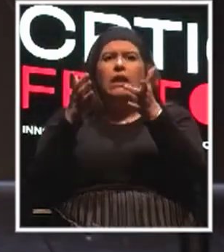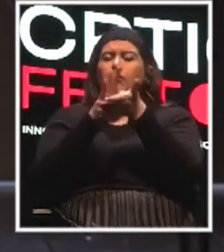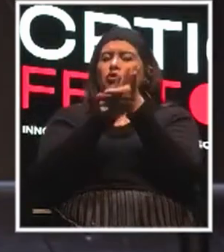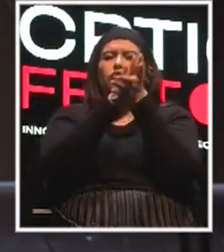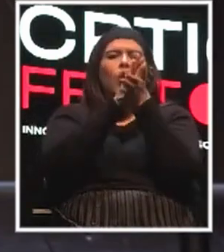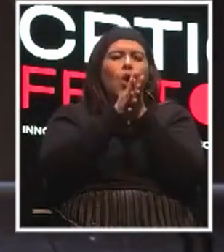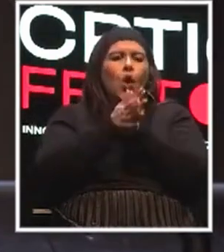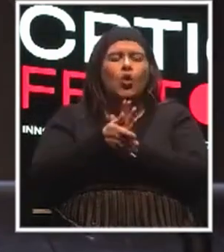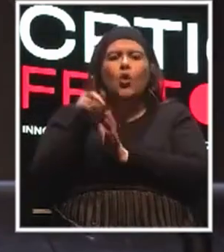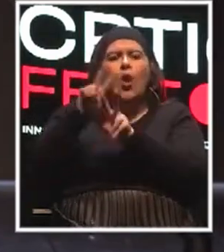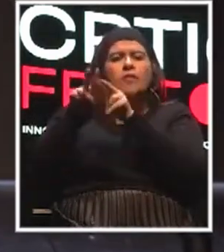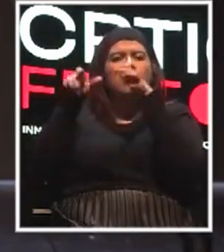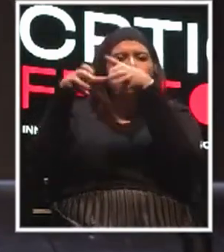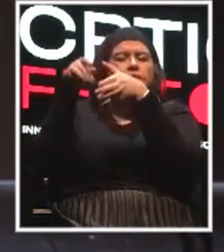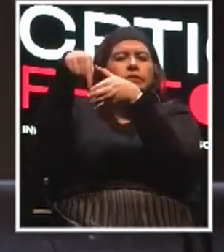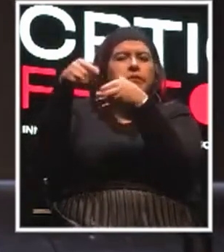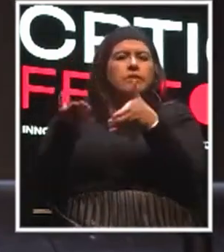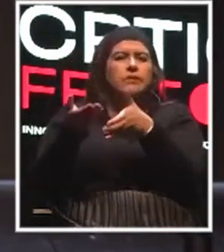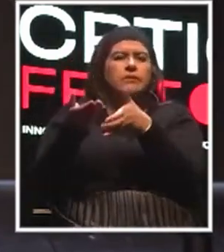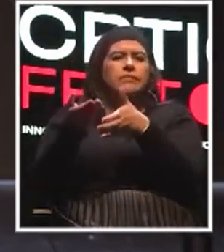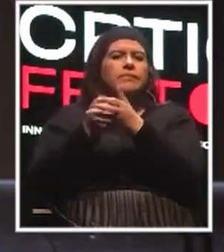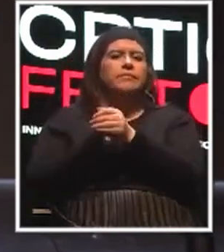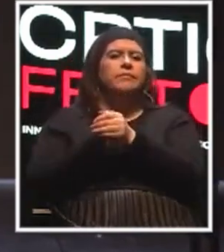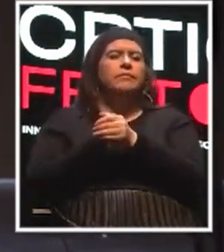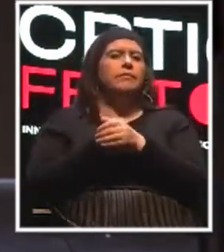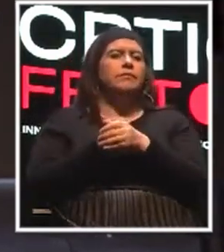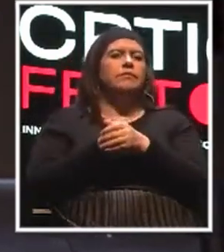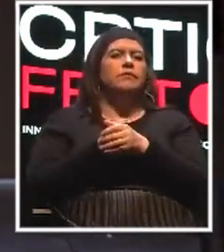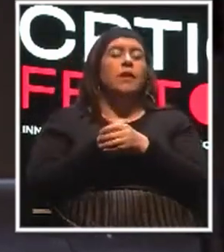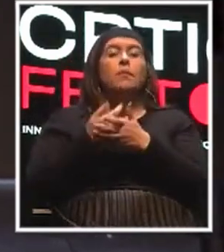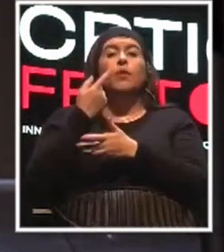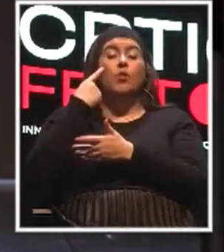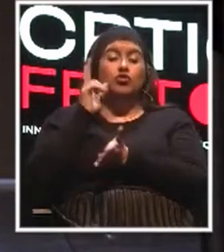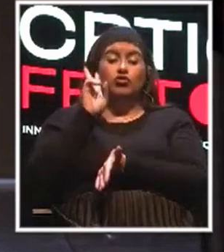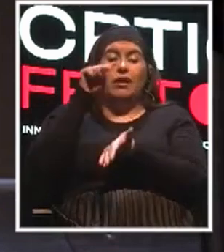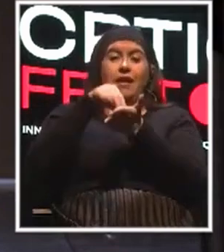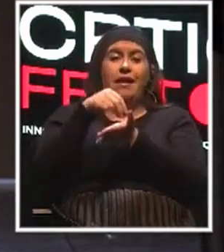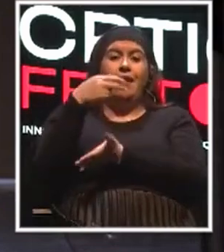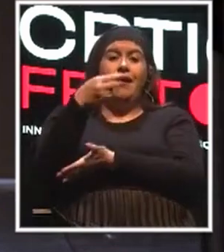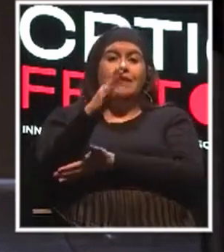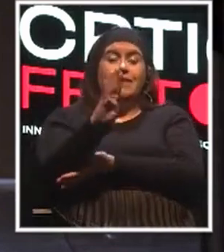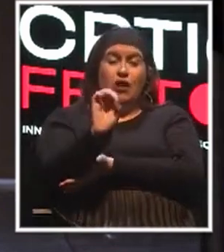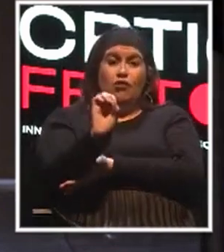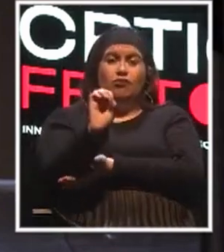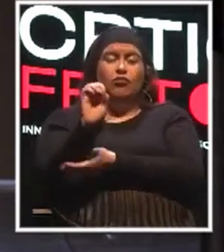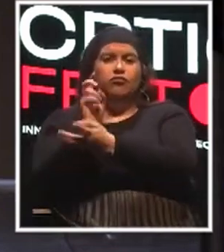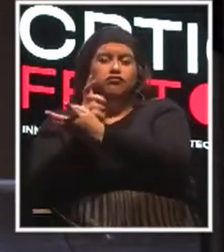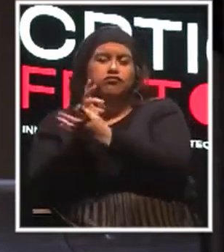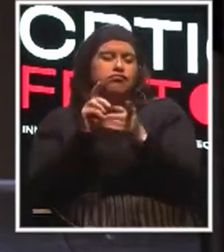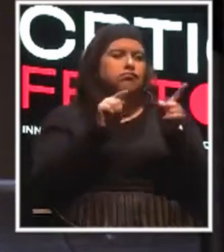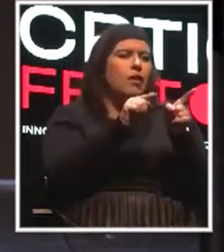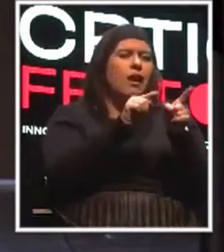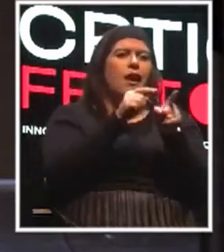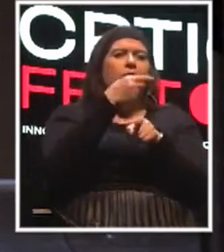And it was like the old, when I got to HBO, and I started building up HBO.com, and